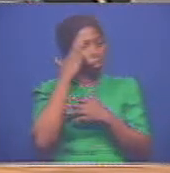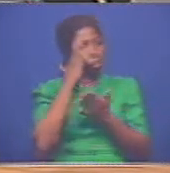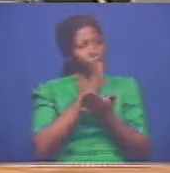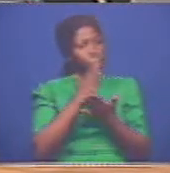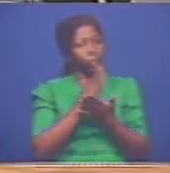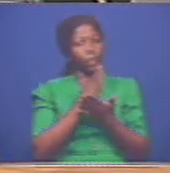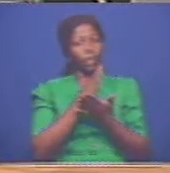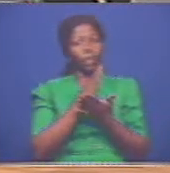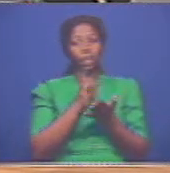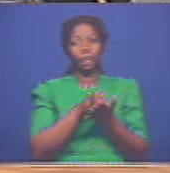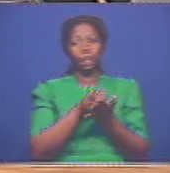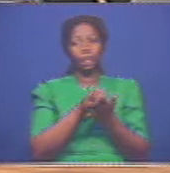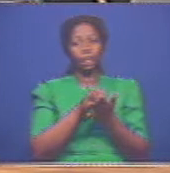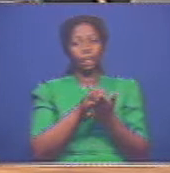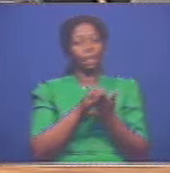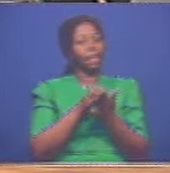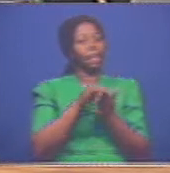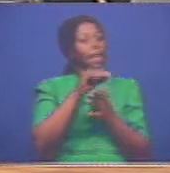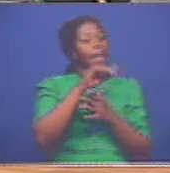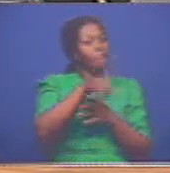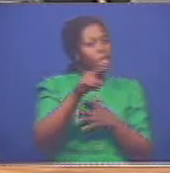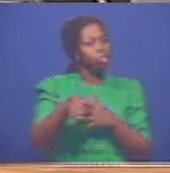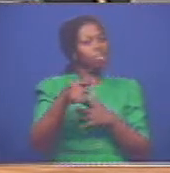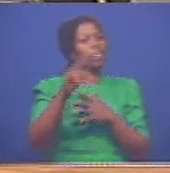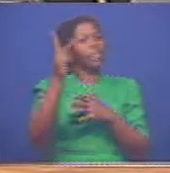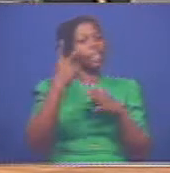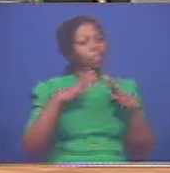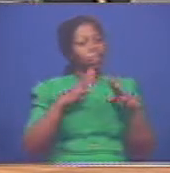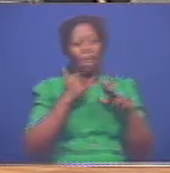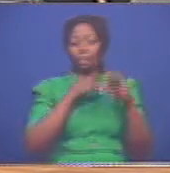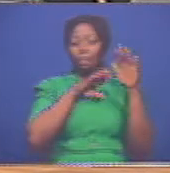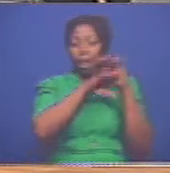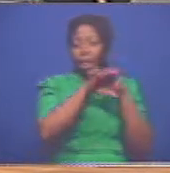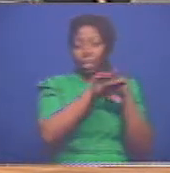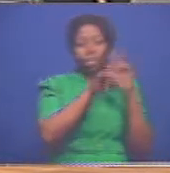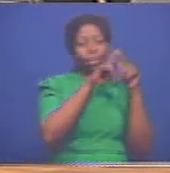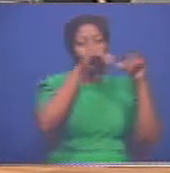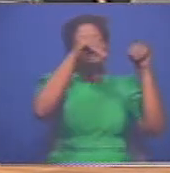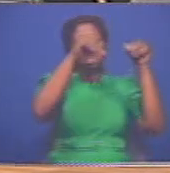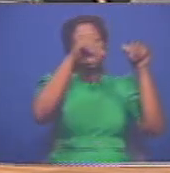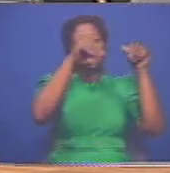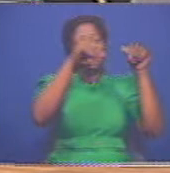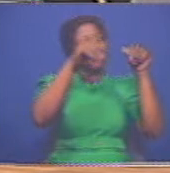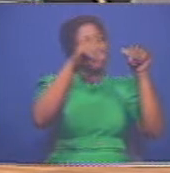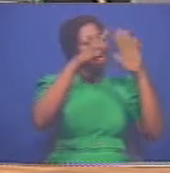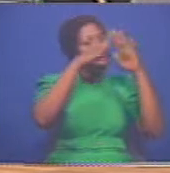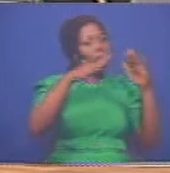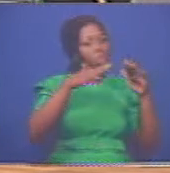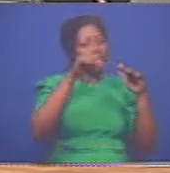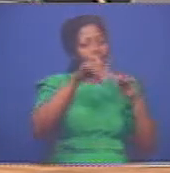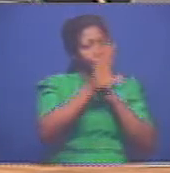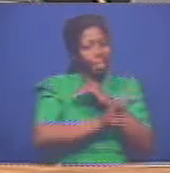that millions and millions of Kenyans, you know, they do not have access to quality shelter in this country.